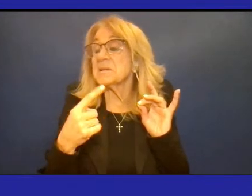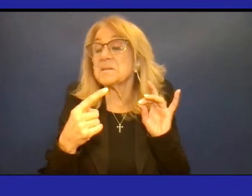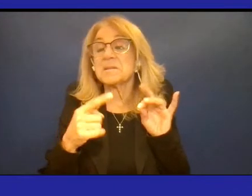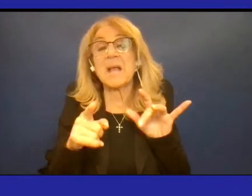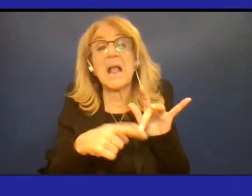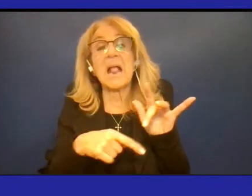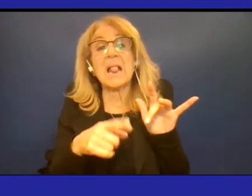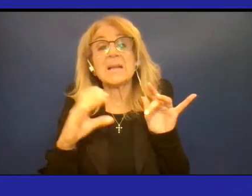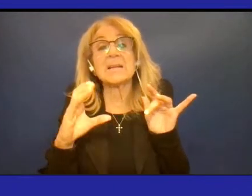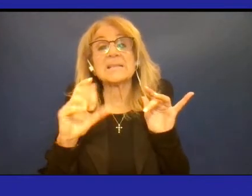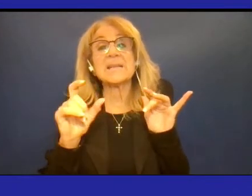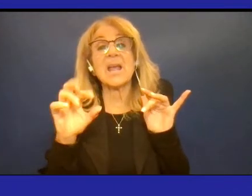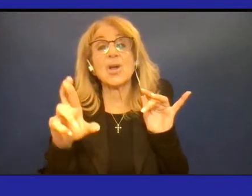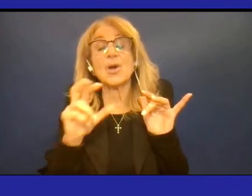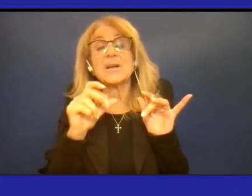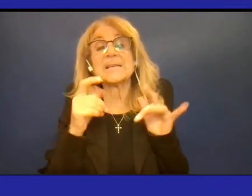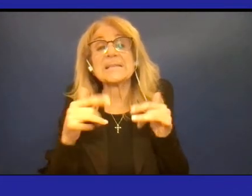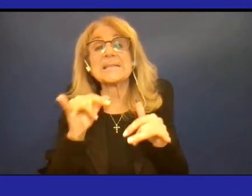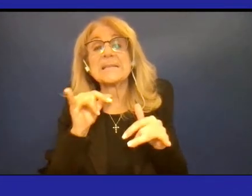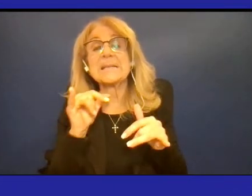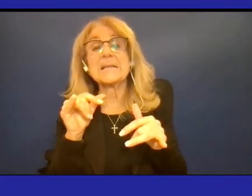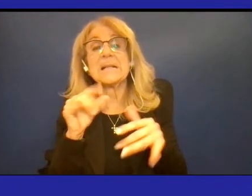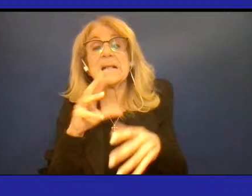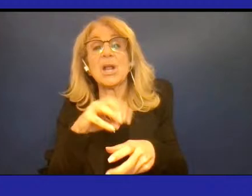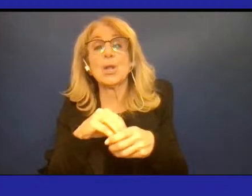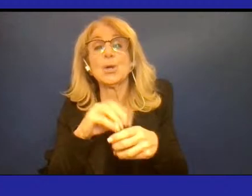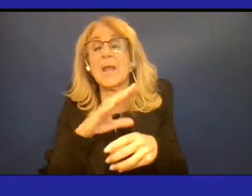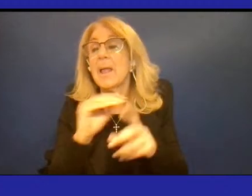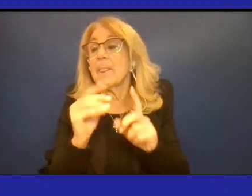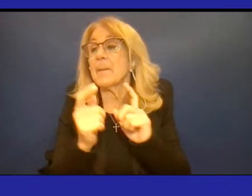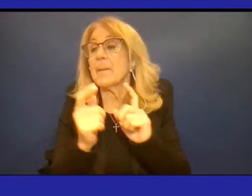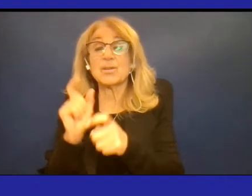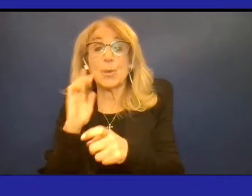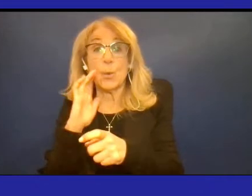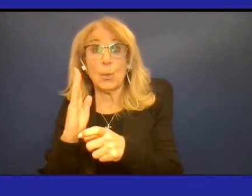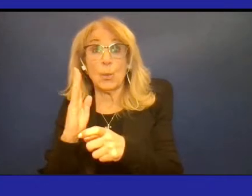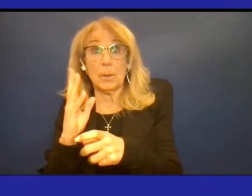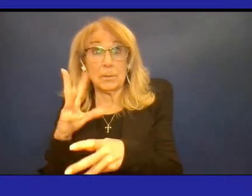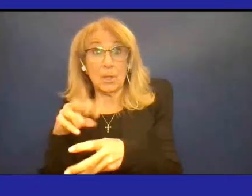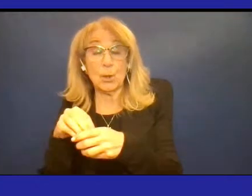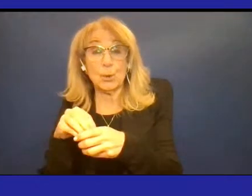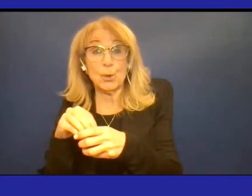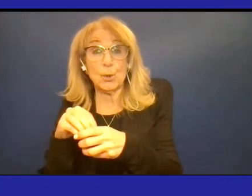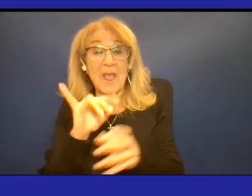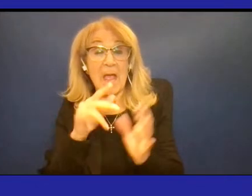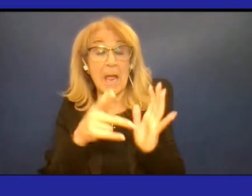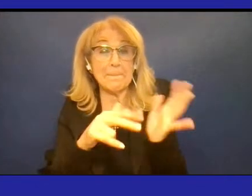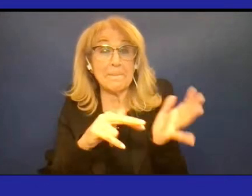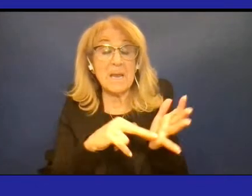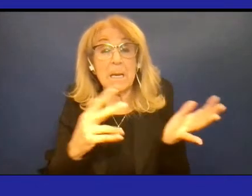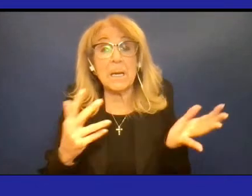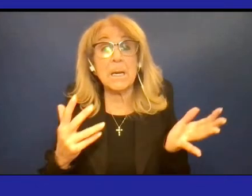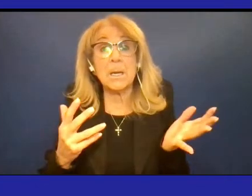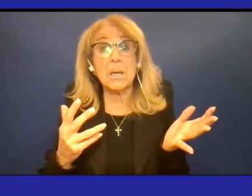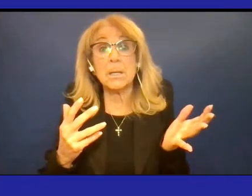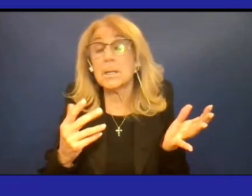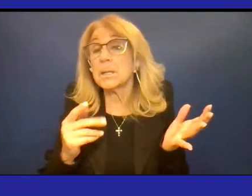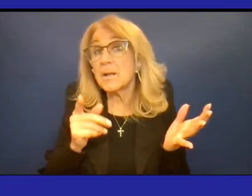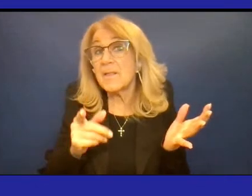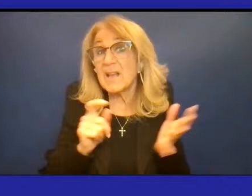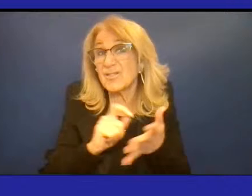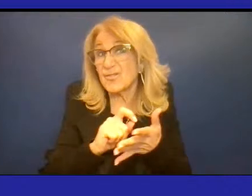and the calculation will be modified to include Epic only. Does that mean those are just write-off?